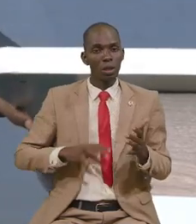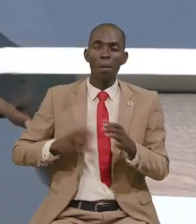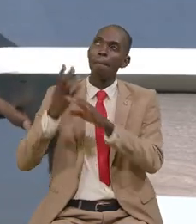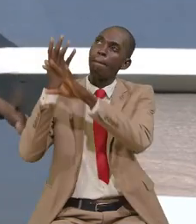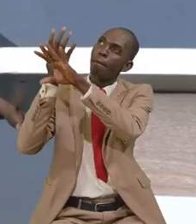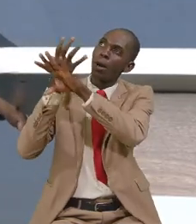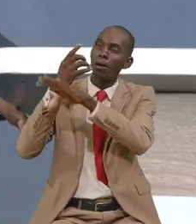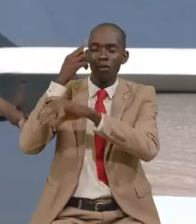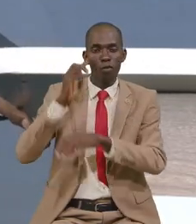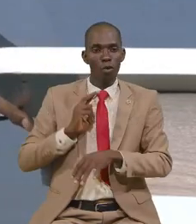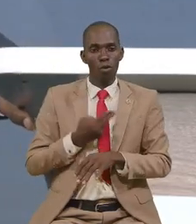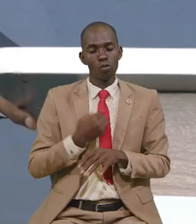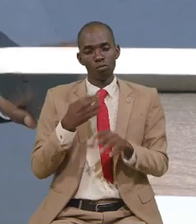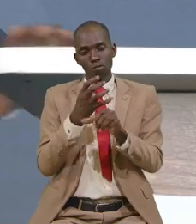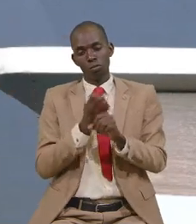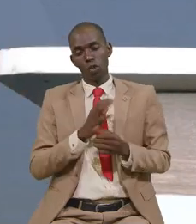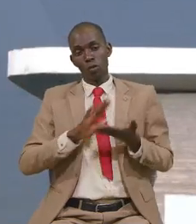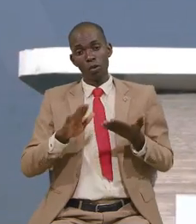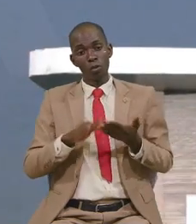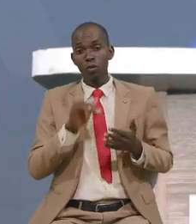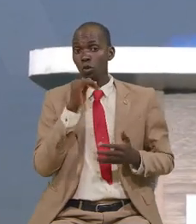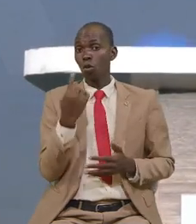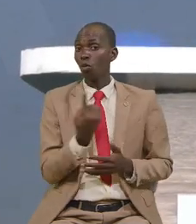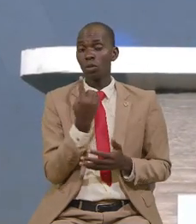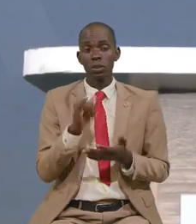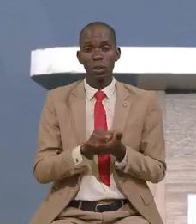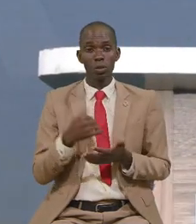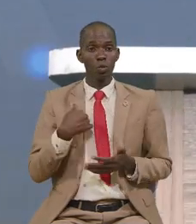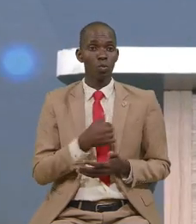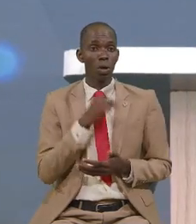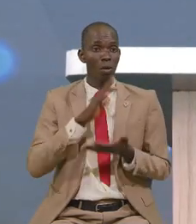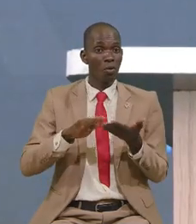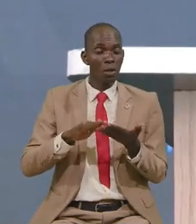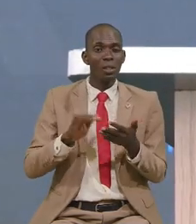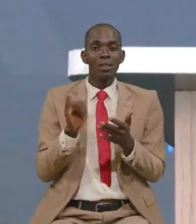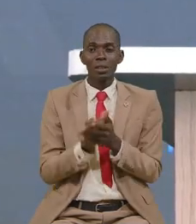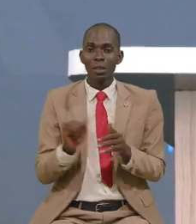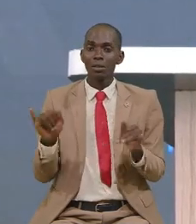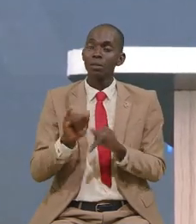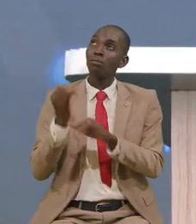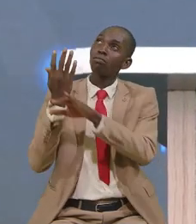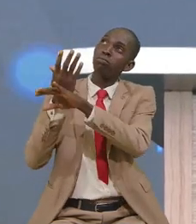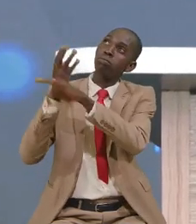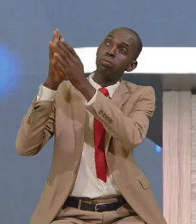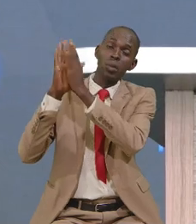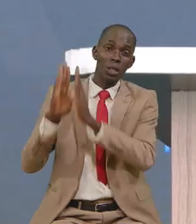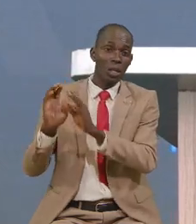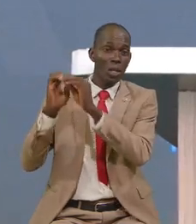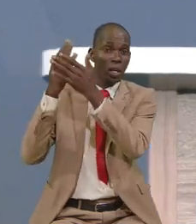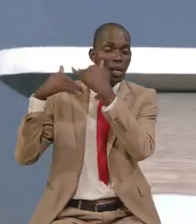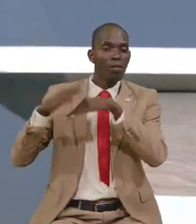forgiven, but not only that we are forgiven, that advocate in heaven has the power to set us